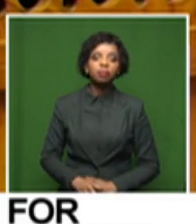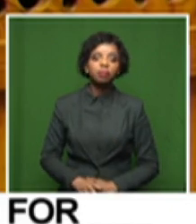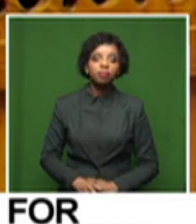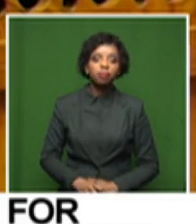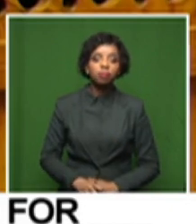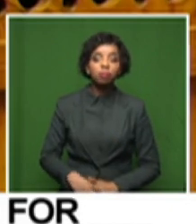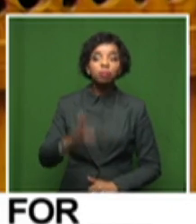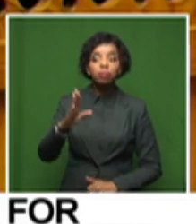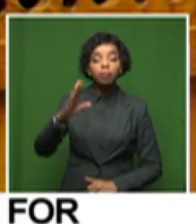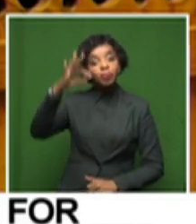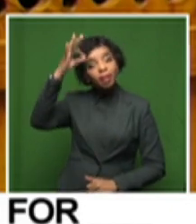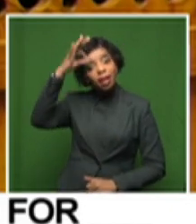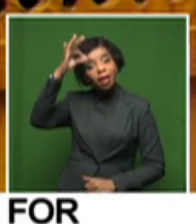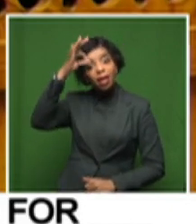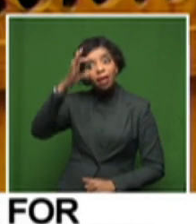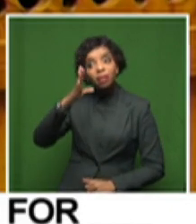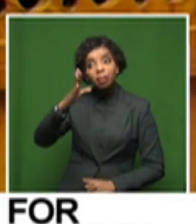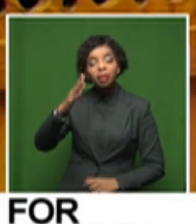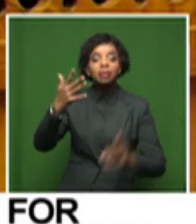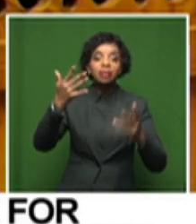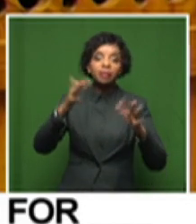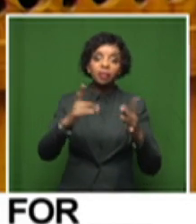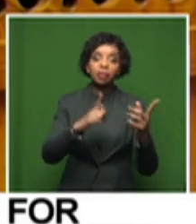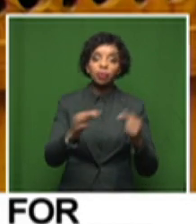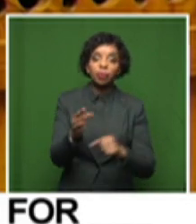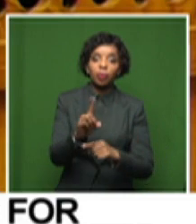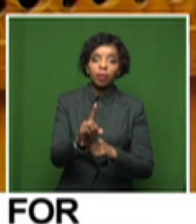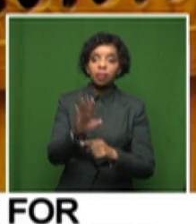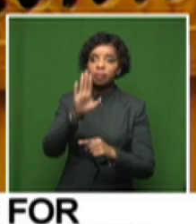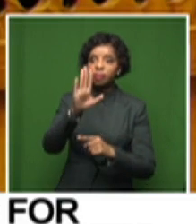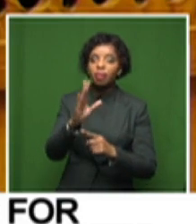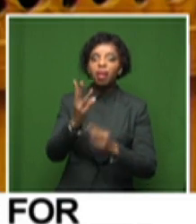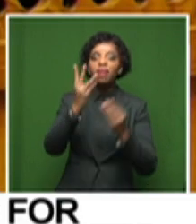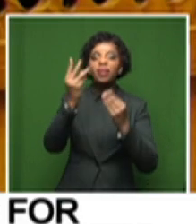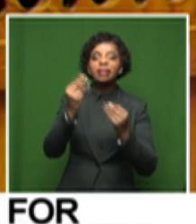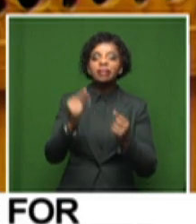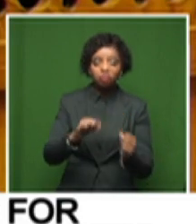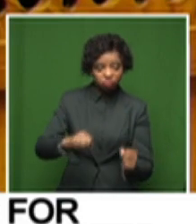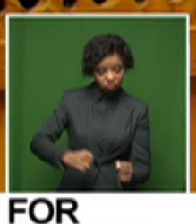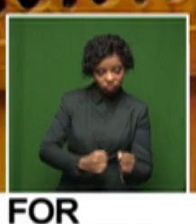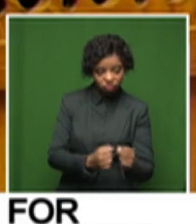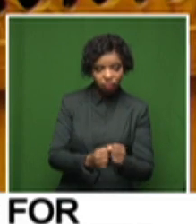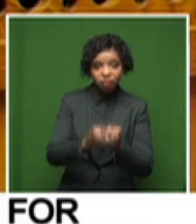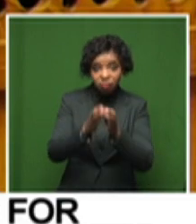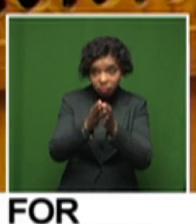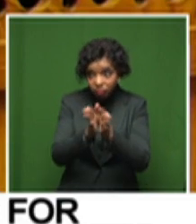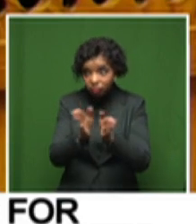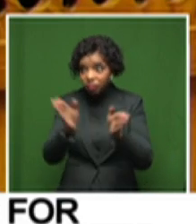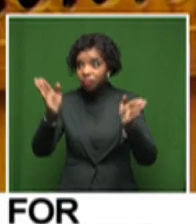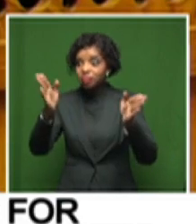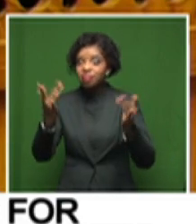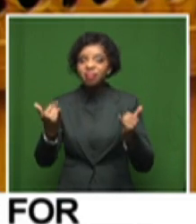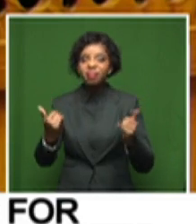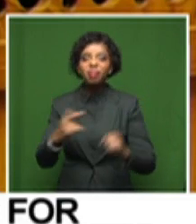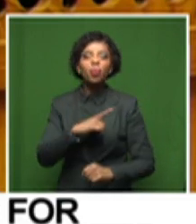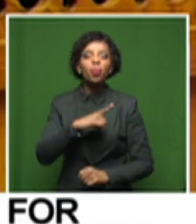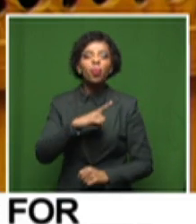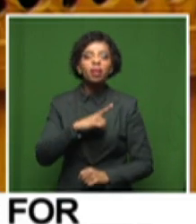Government has broadened its financing strategy to include drawing down on sterilization and foreign currency